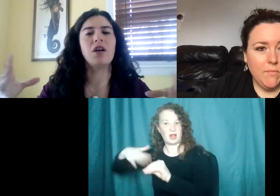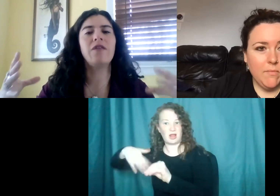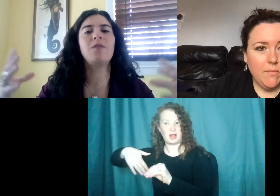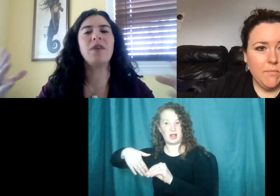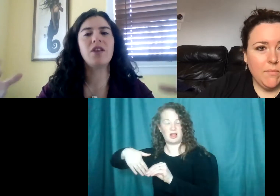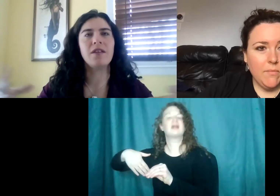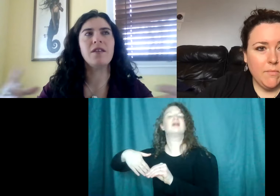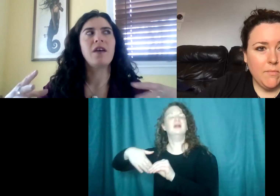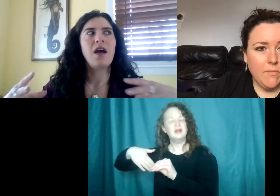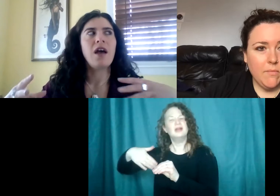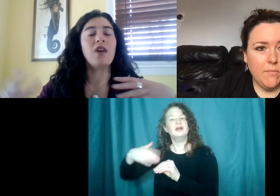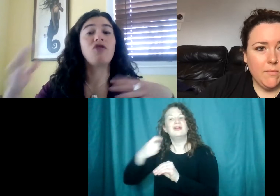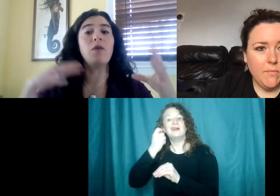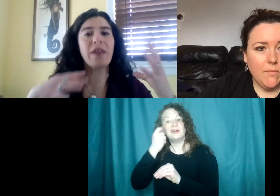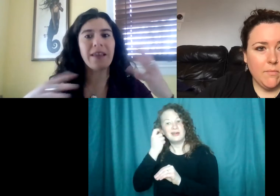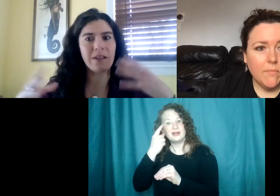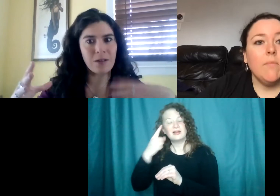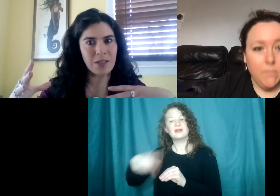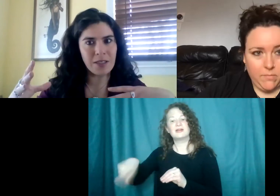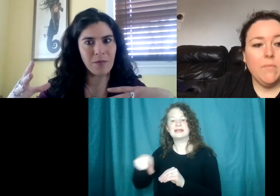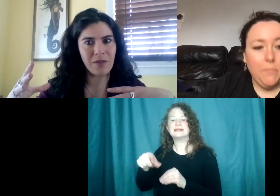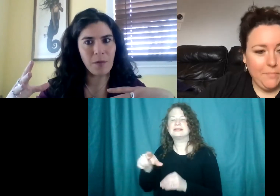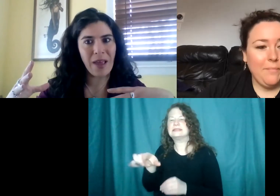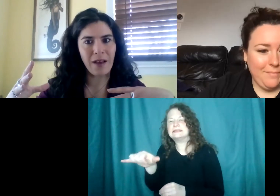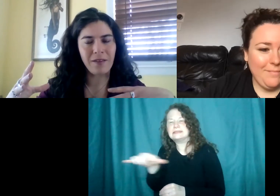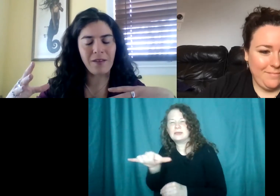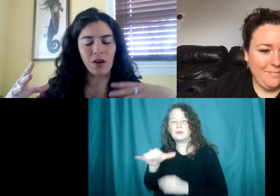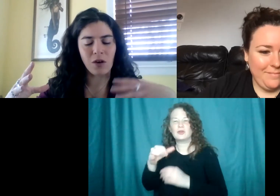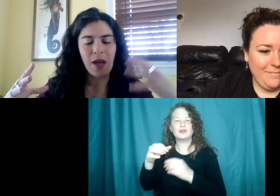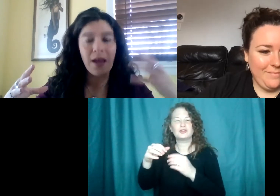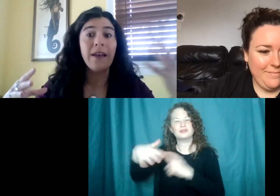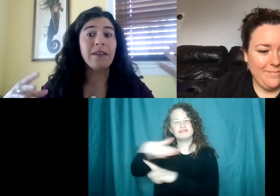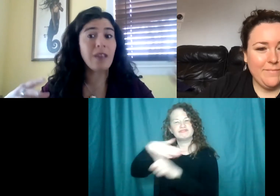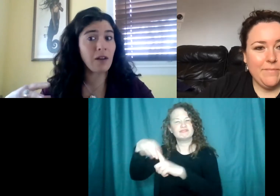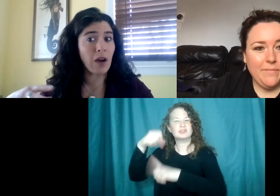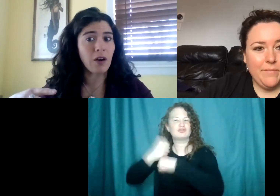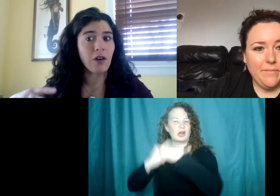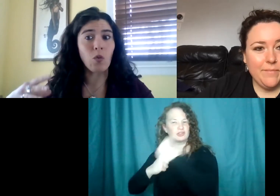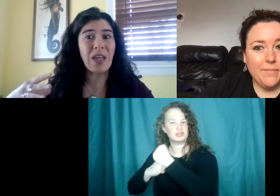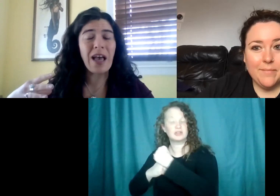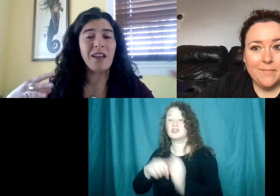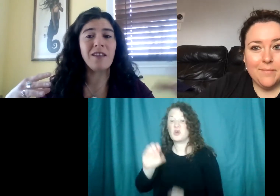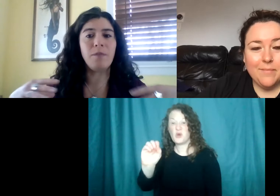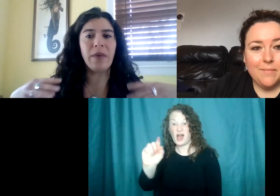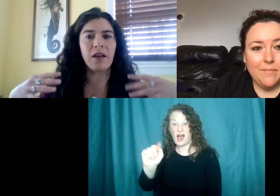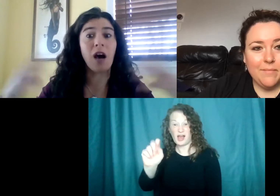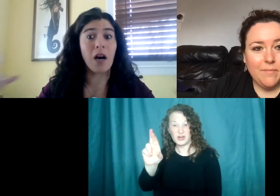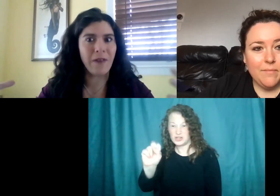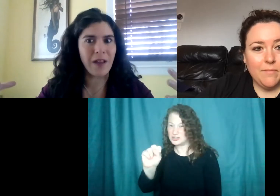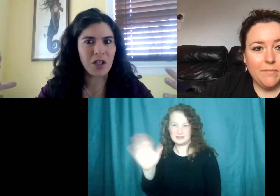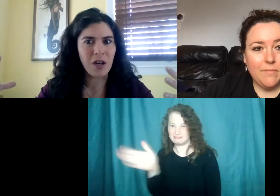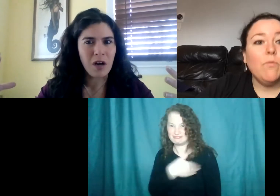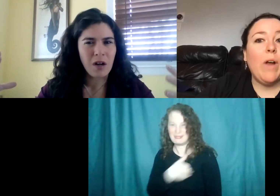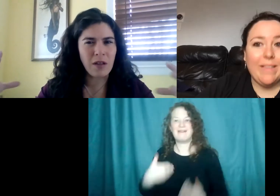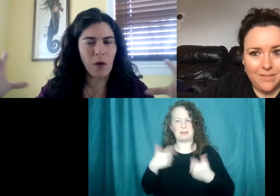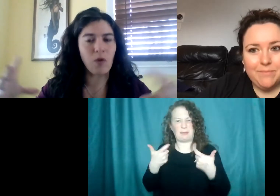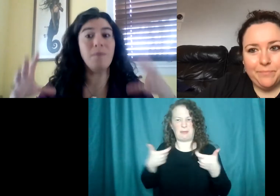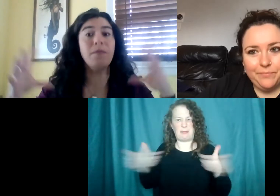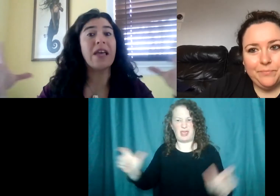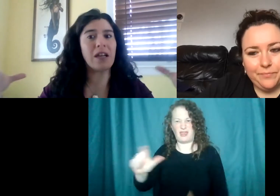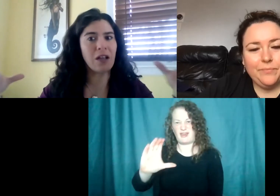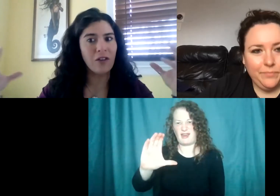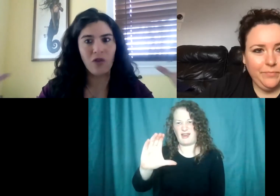structure of species and trophic ecosystems in the past. So instead of otters, we had these big codfish that